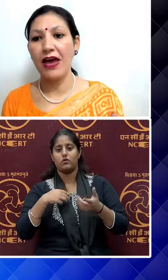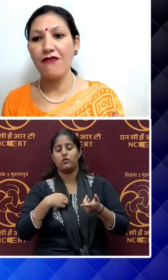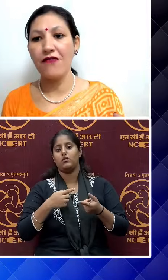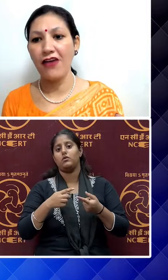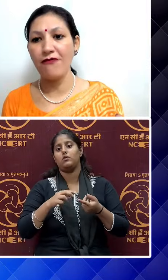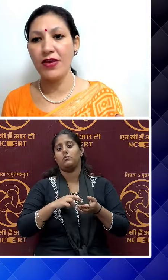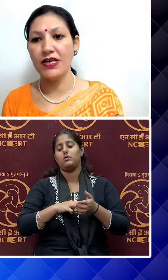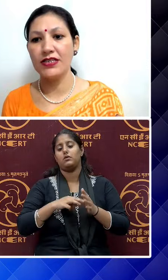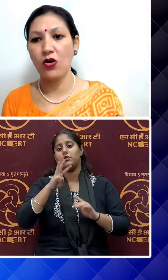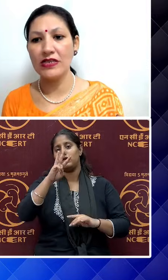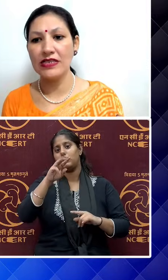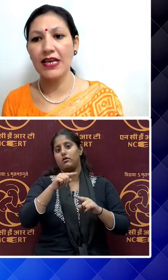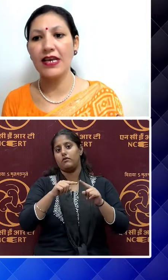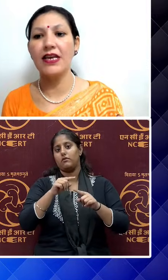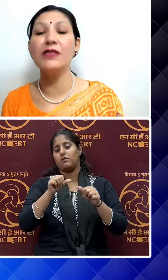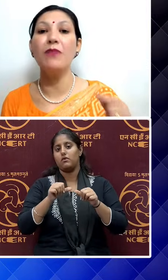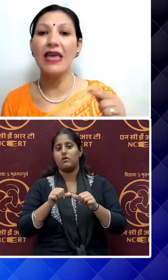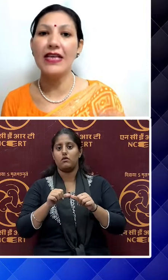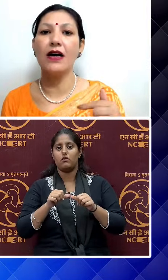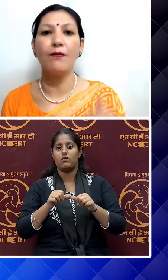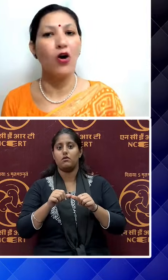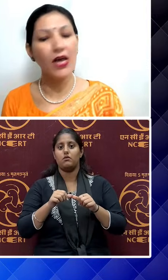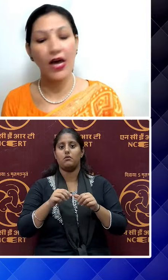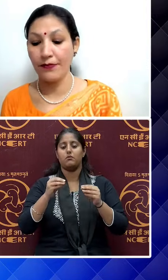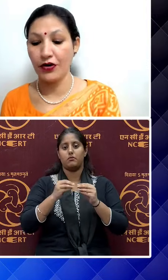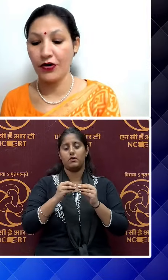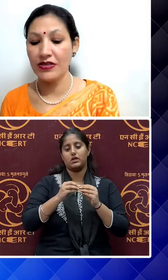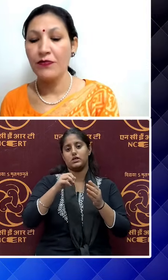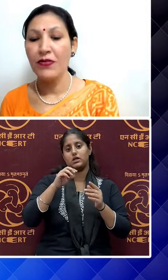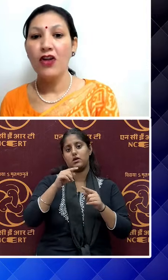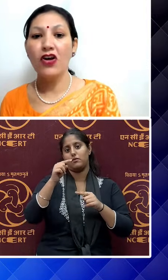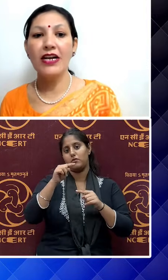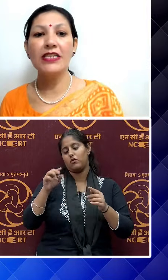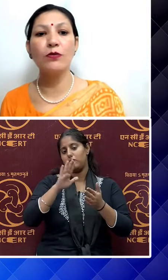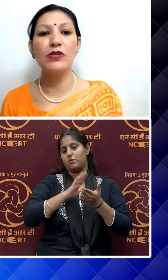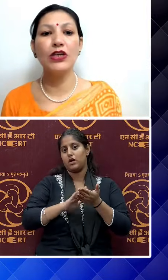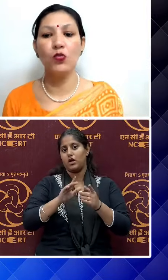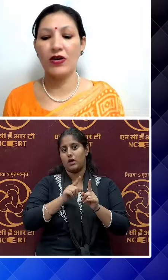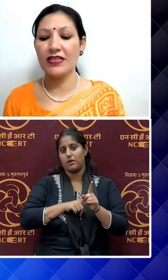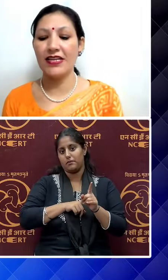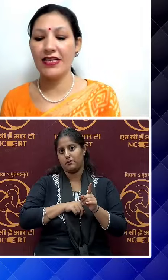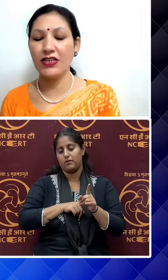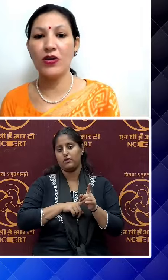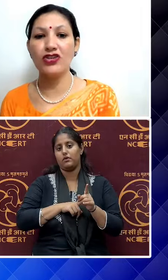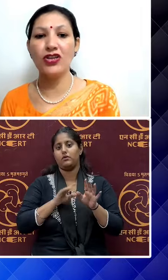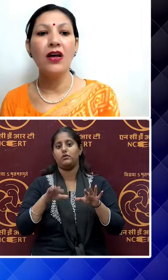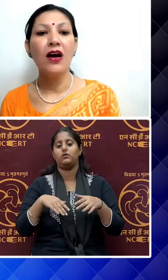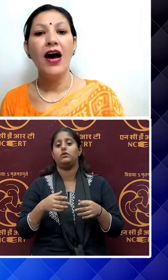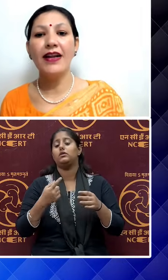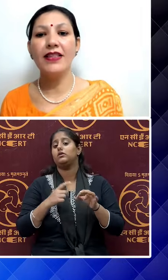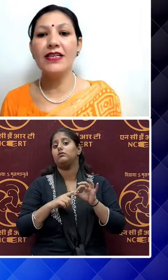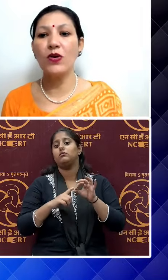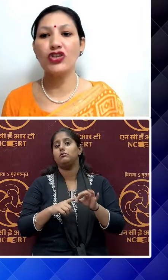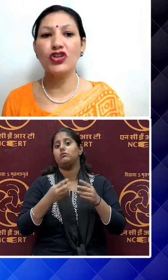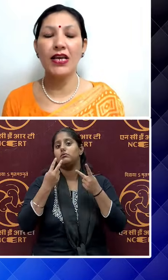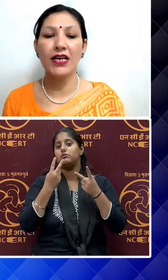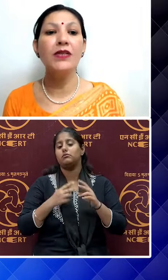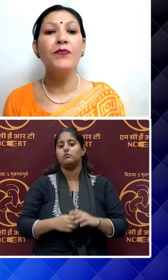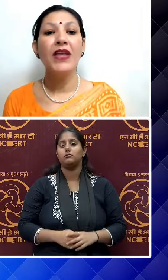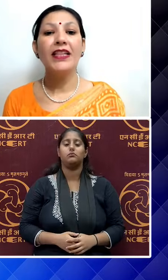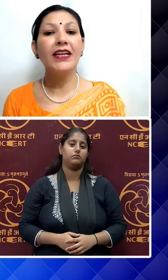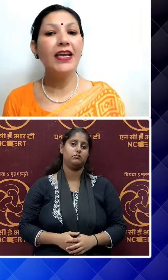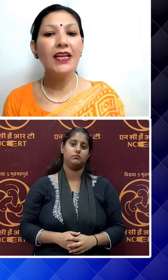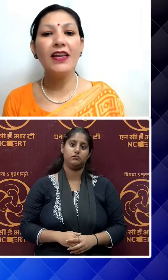divided by 5, because cos A is base upon hypotenuse. Now let us proceed towards the next question, and this question